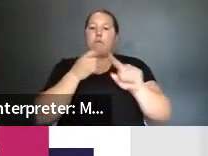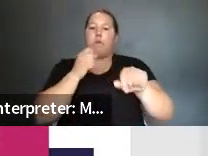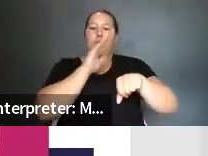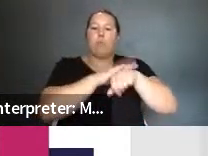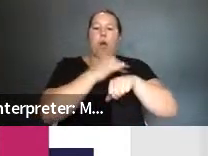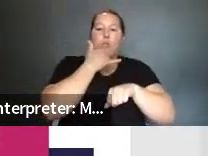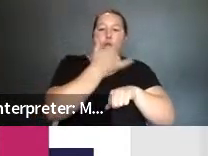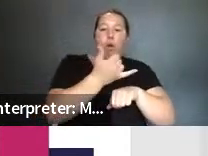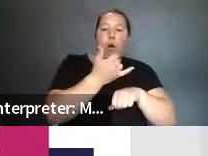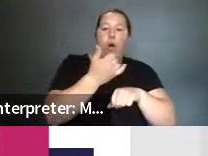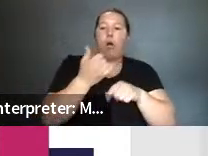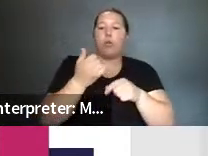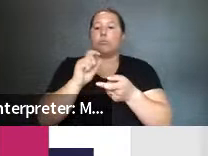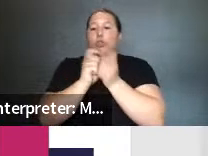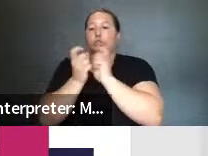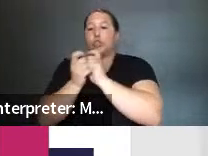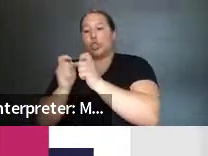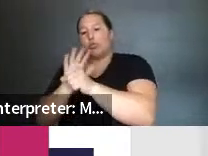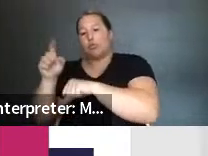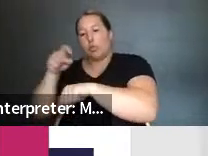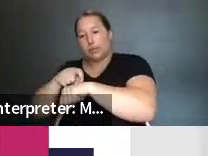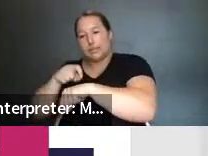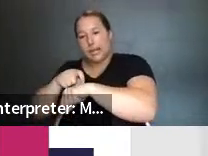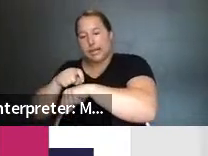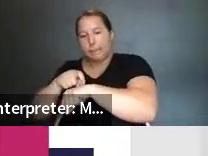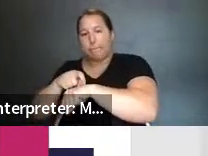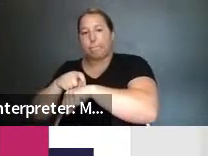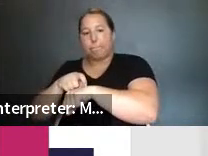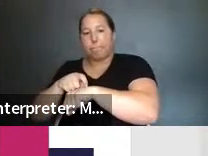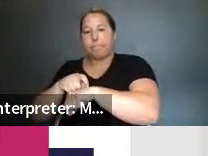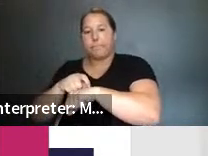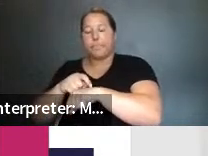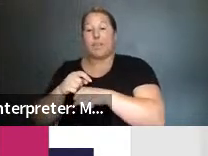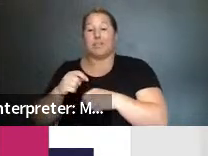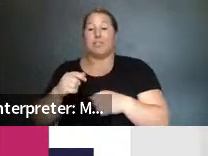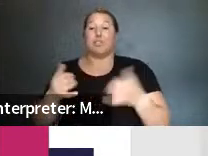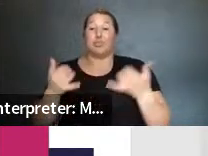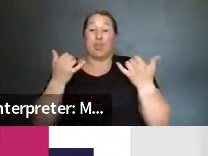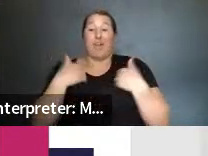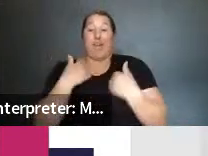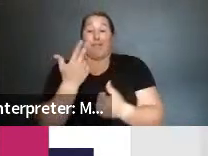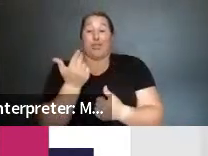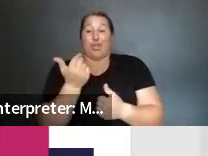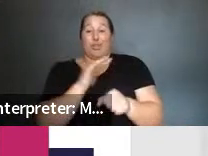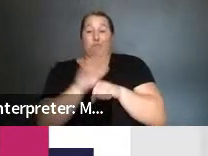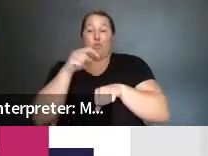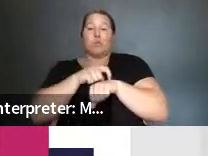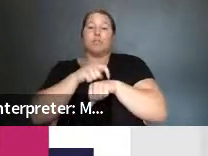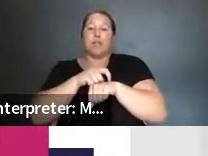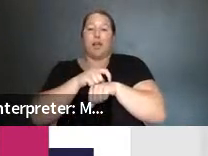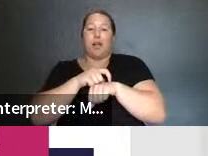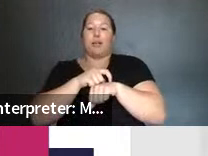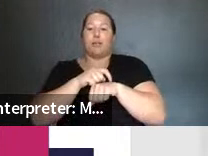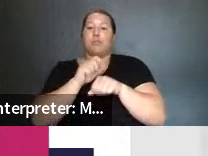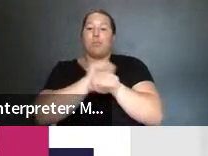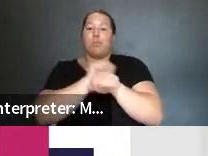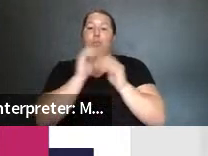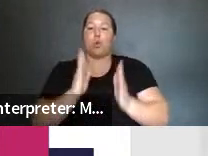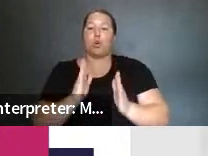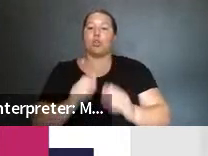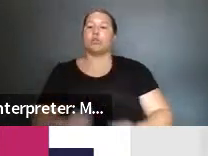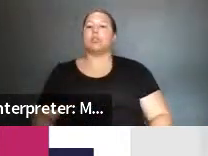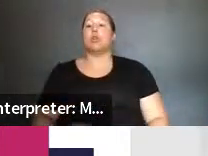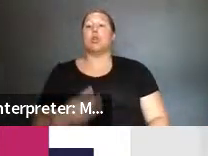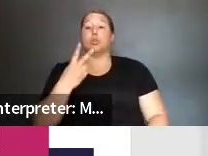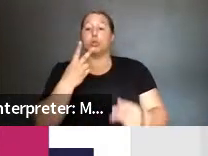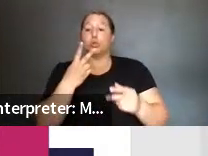been a shift that we now are staffed for 13 full-time positions. We have 2 of those 2